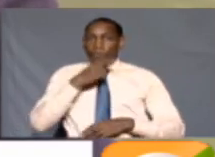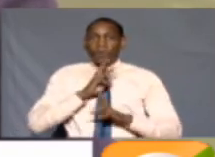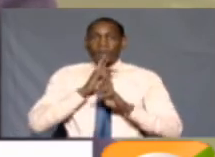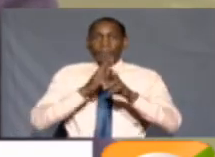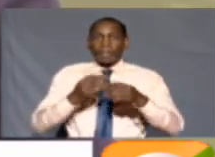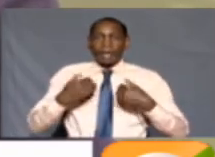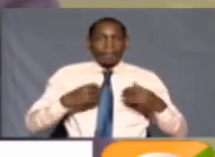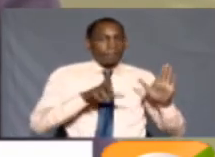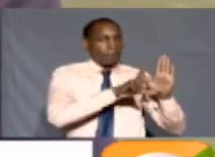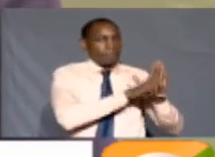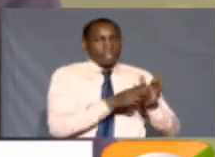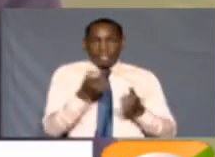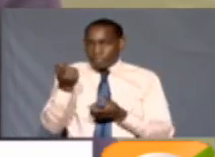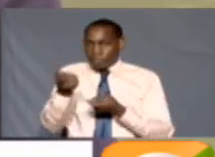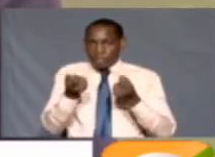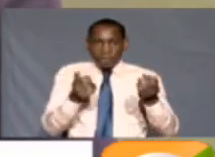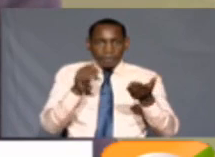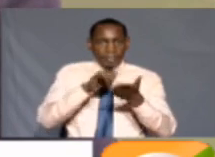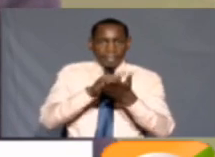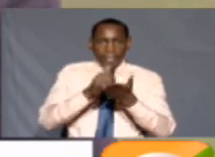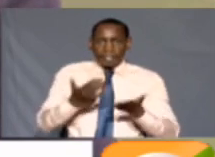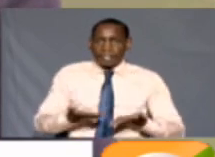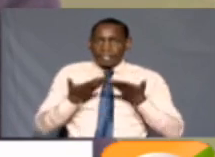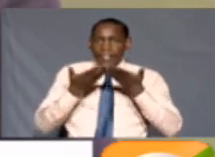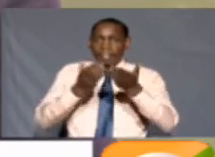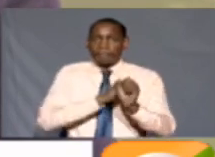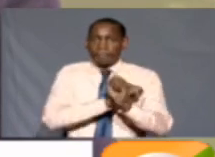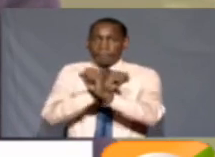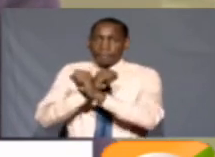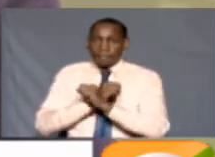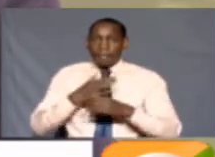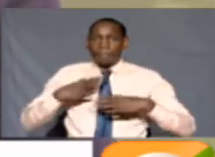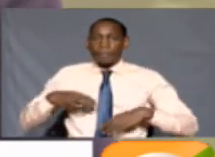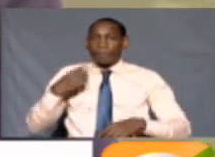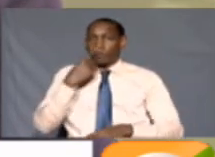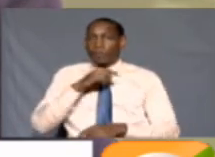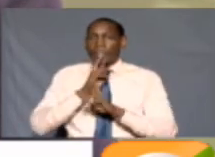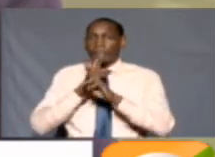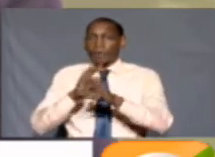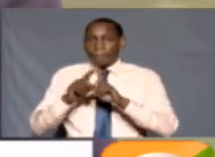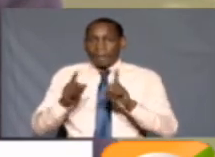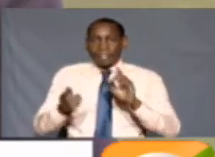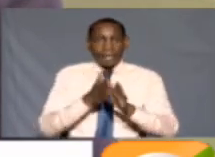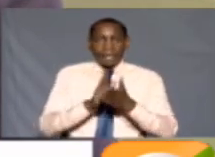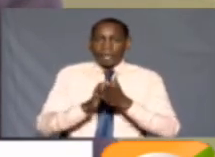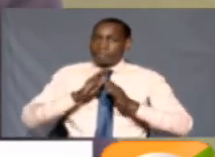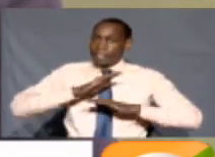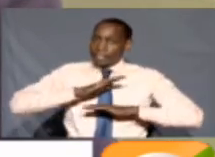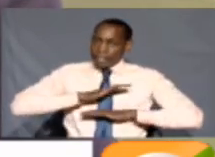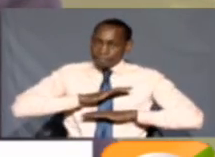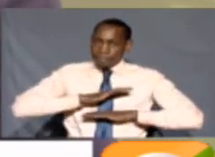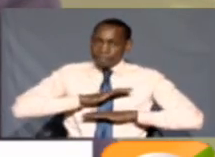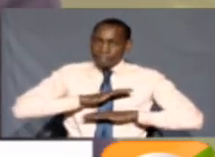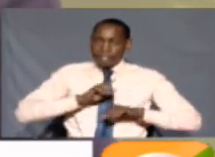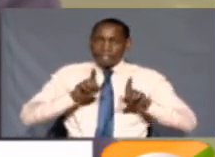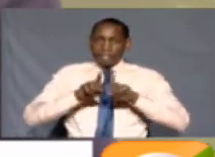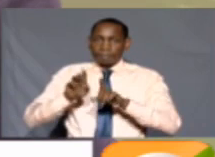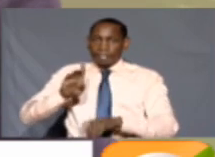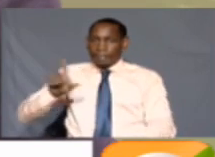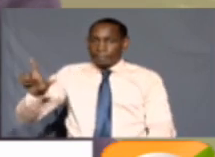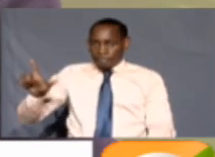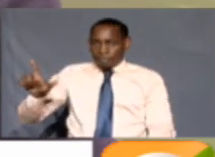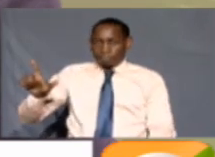snippets of laws here and there that provide protection of whistleblowers, but they are not adequate. And the bill has